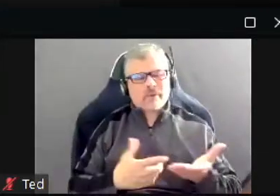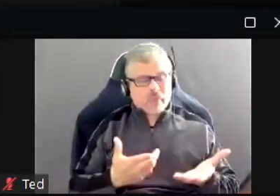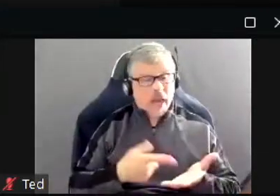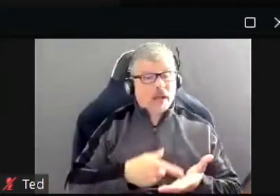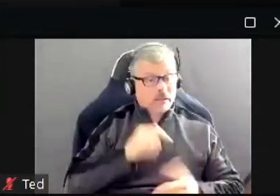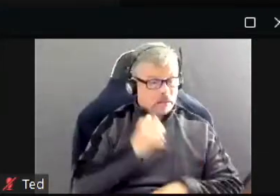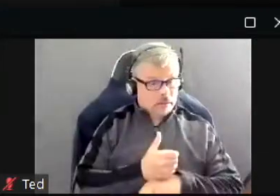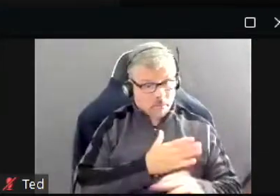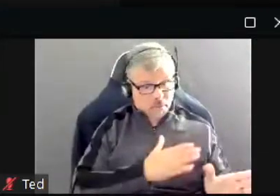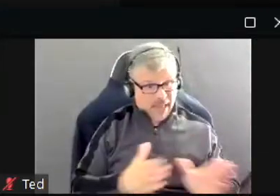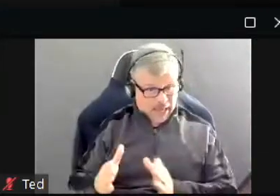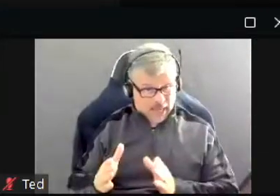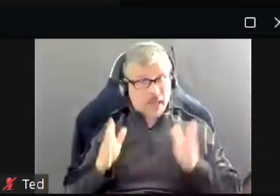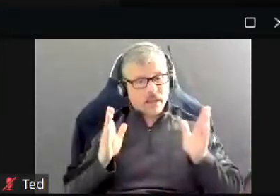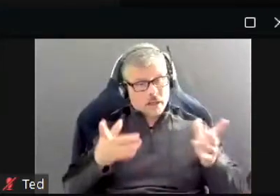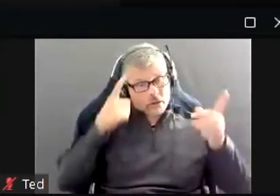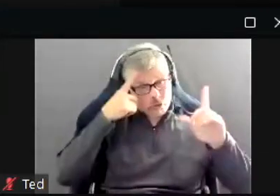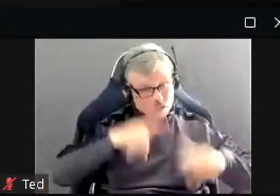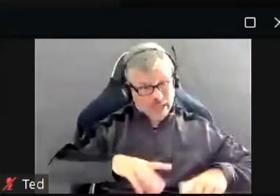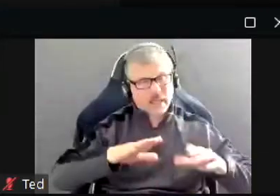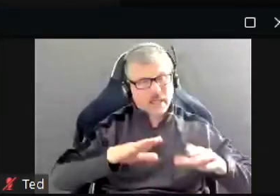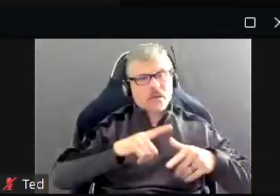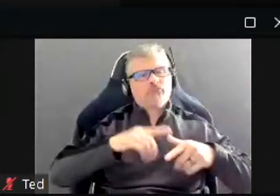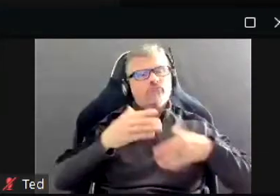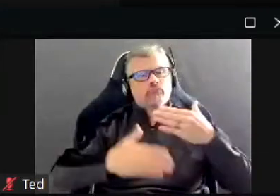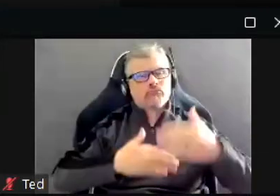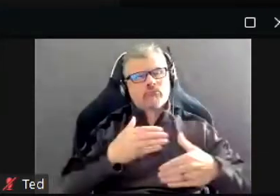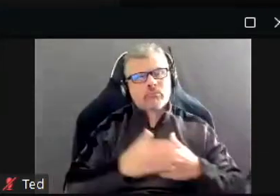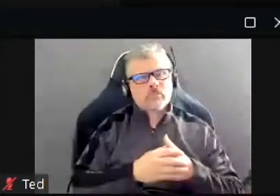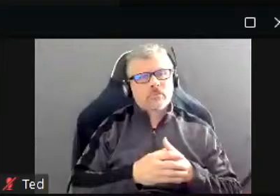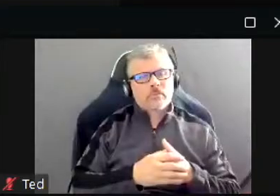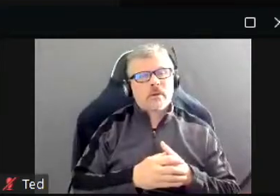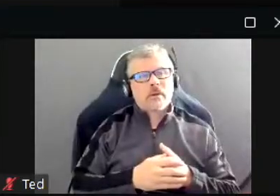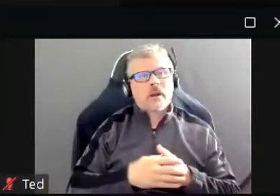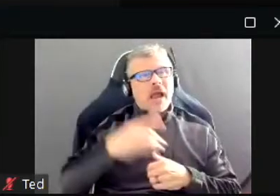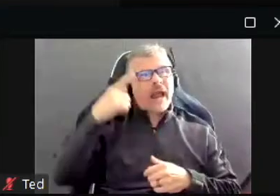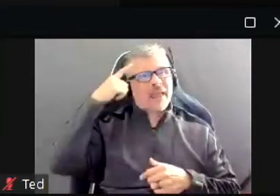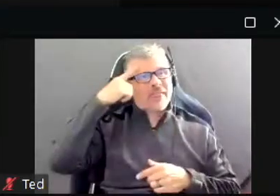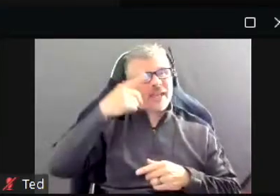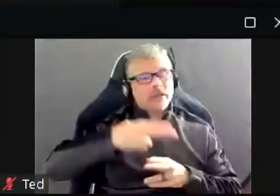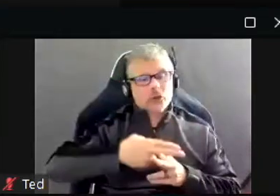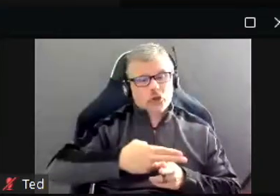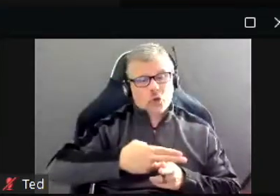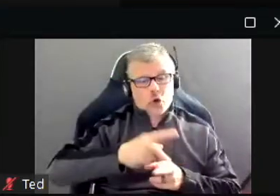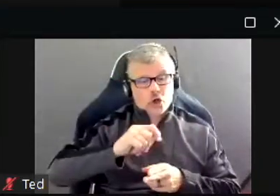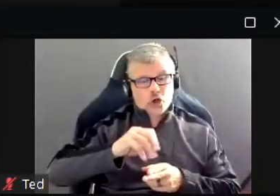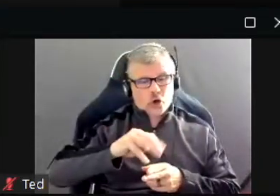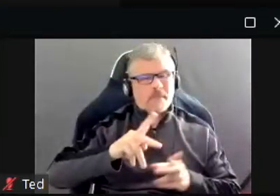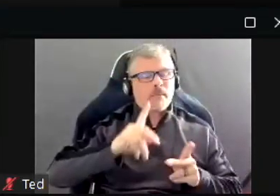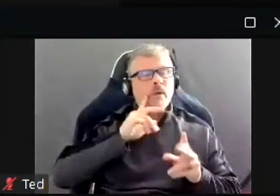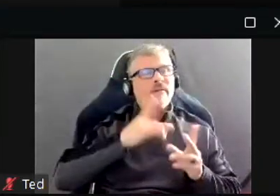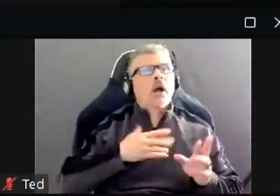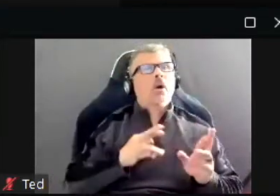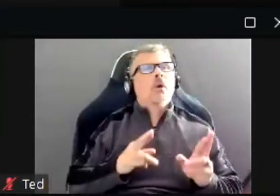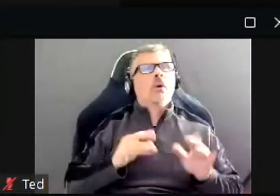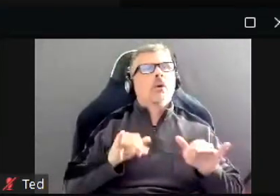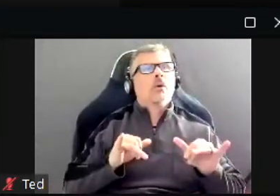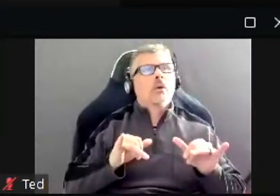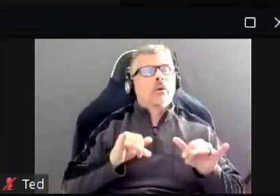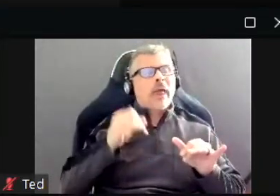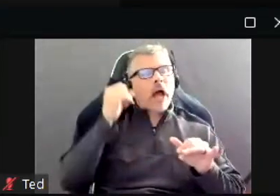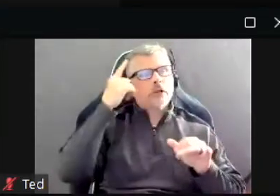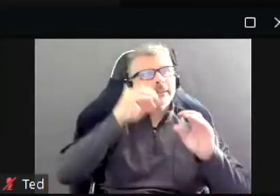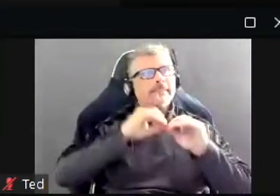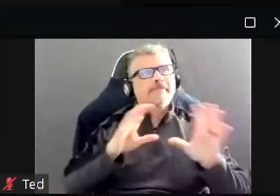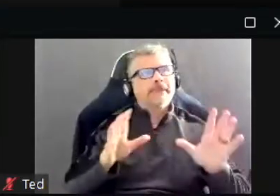is actually implemented. I think that in the short term, people will be more hopeful because they understand what to expect. They